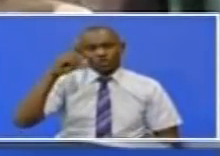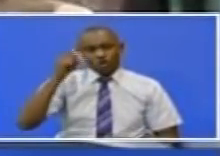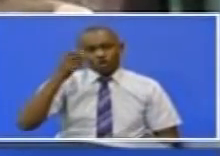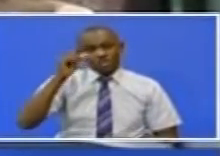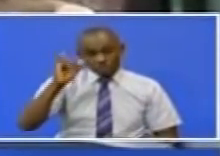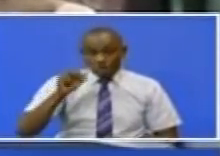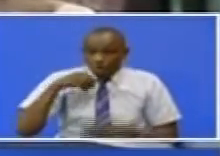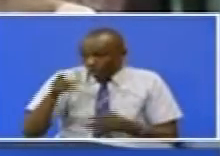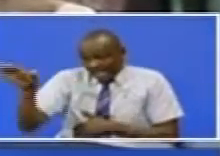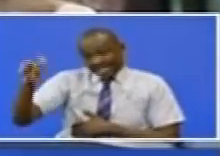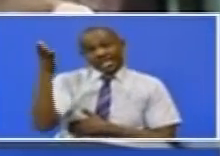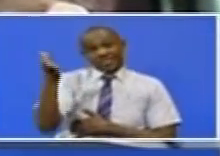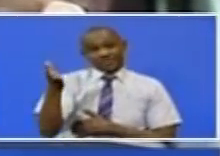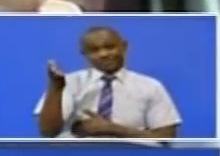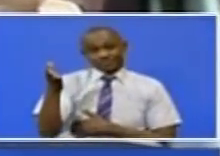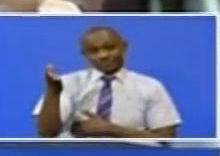or in his home area.